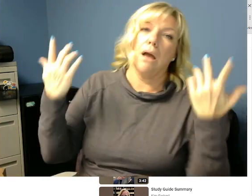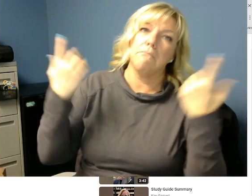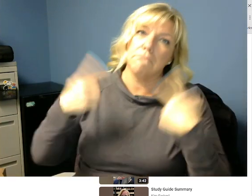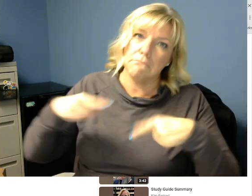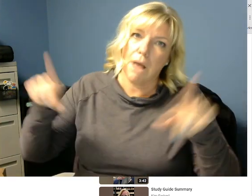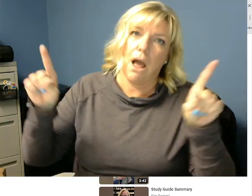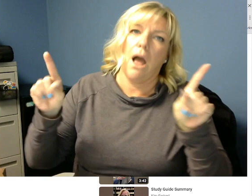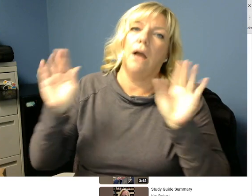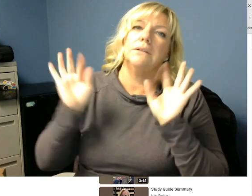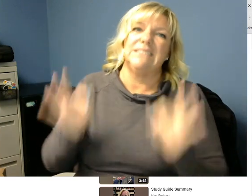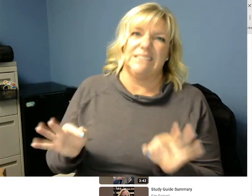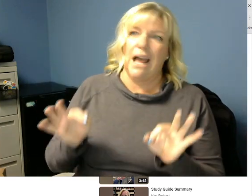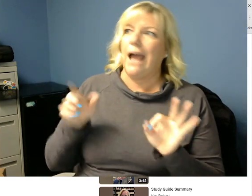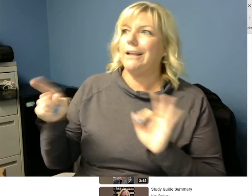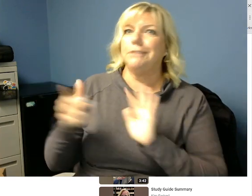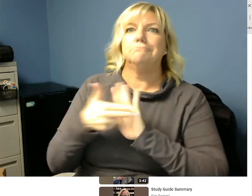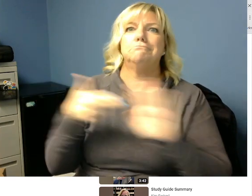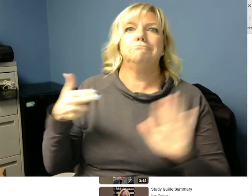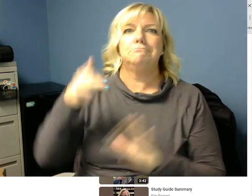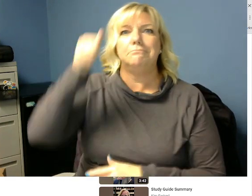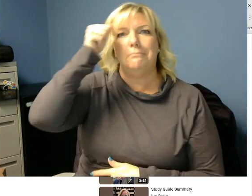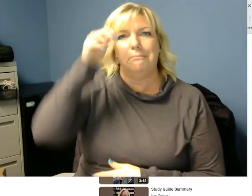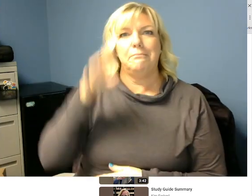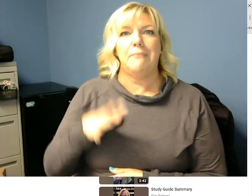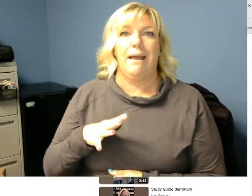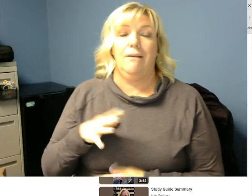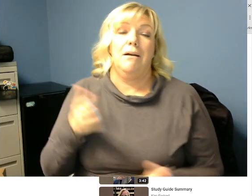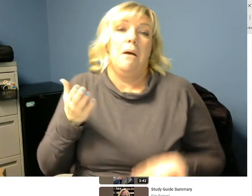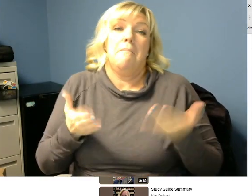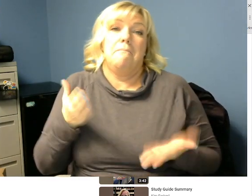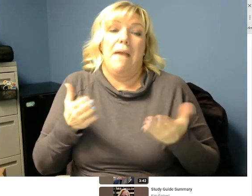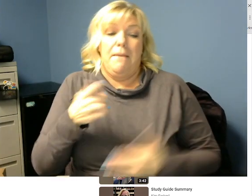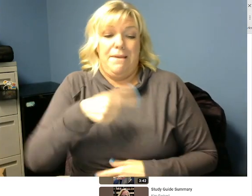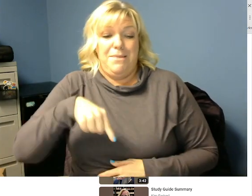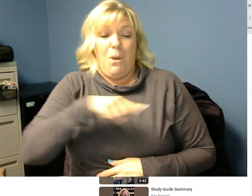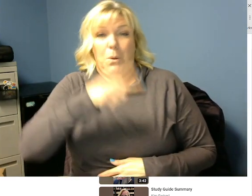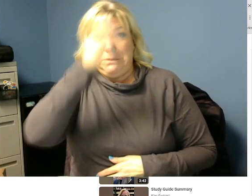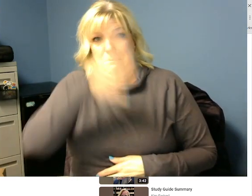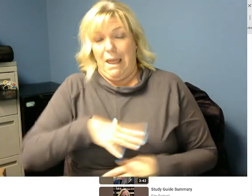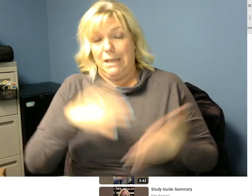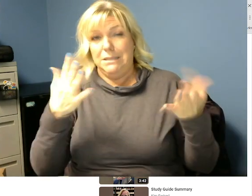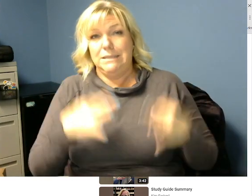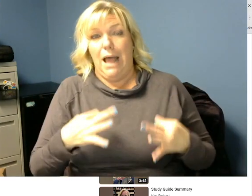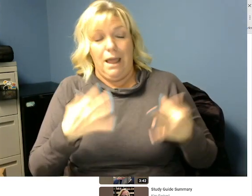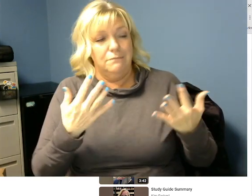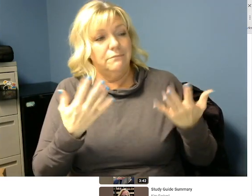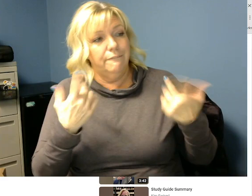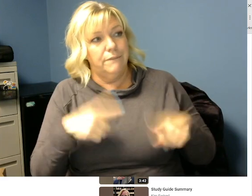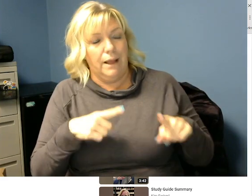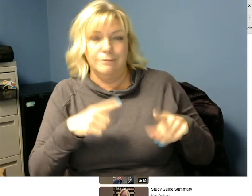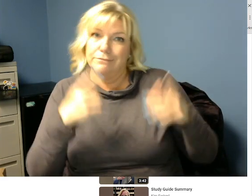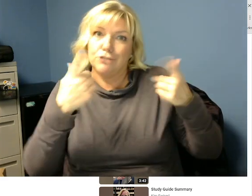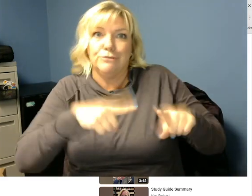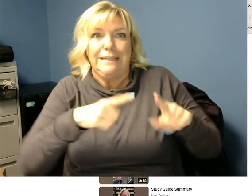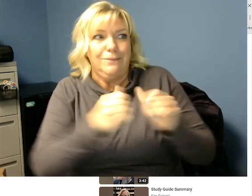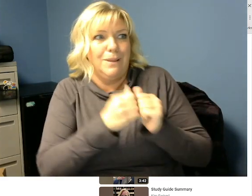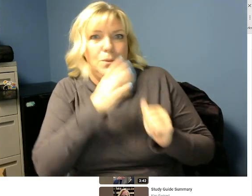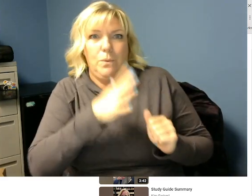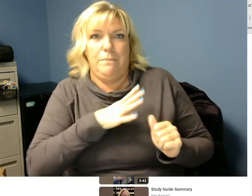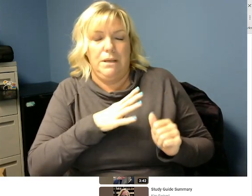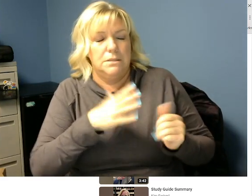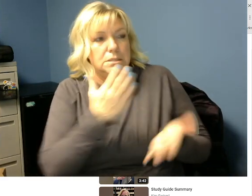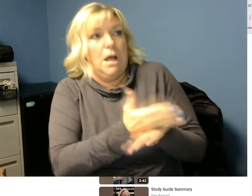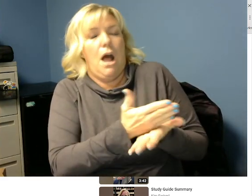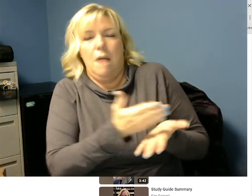to be male. Perhaps they just decided to side with the women so the women will stop being all in a tumult. But